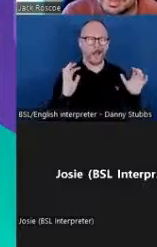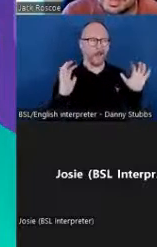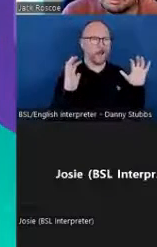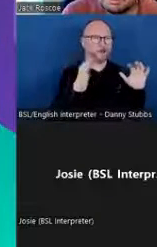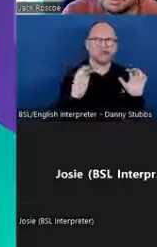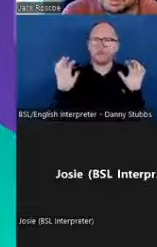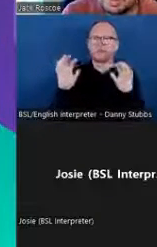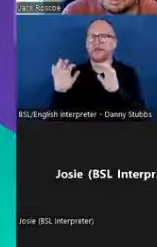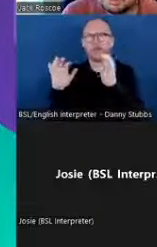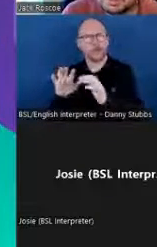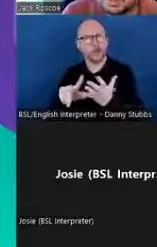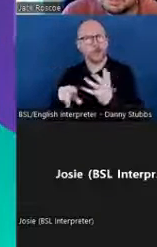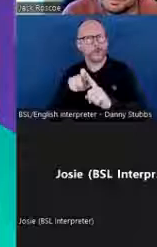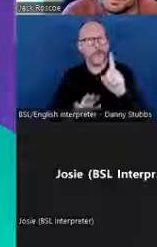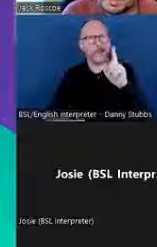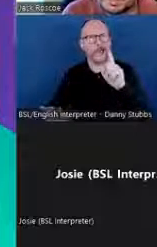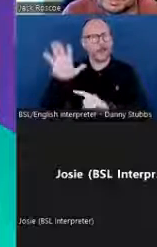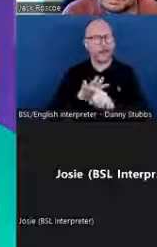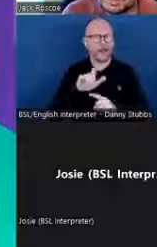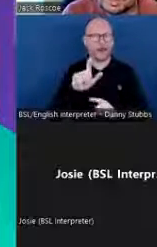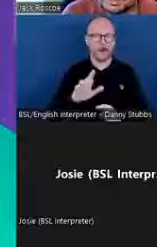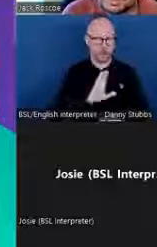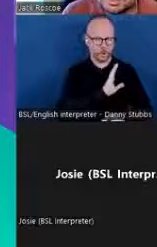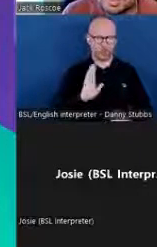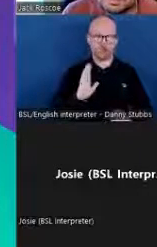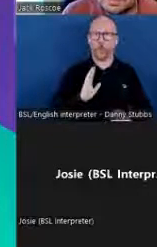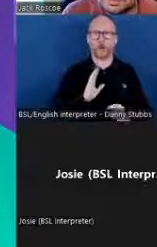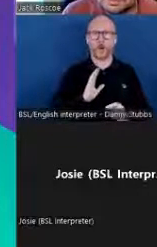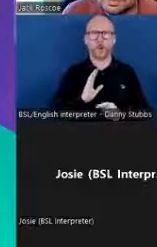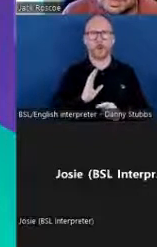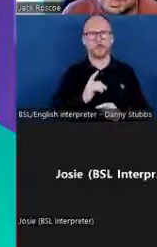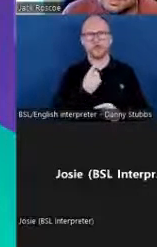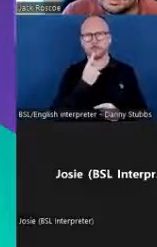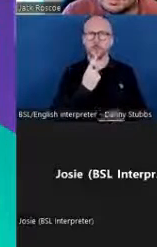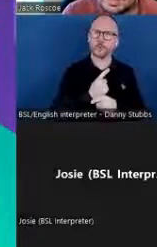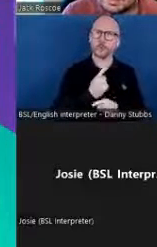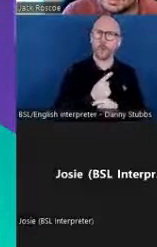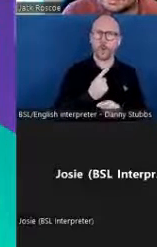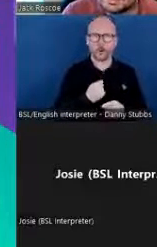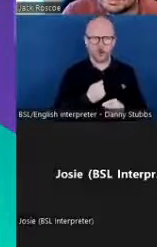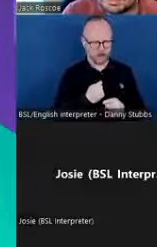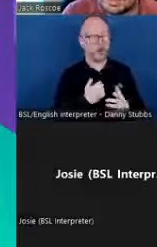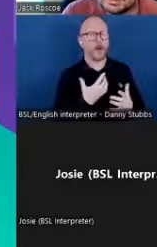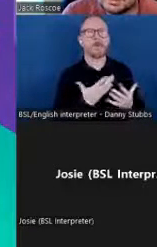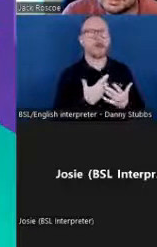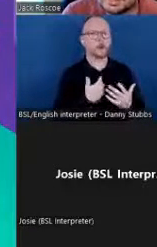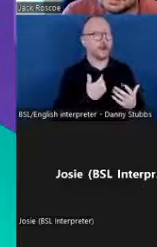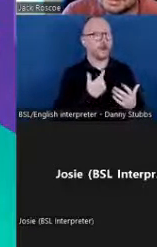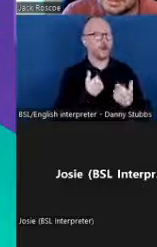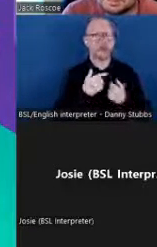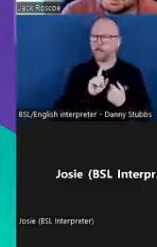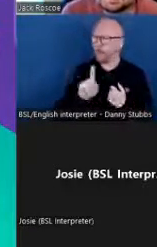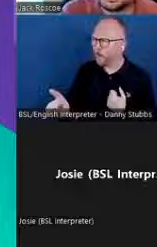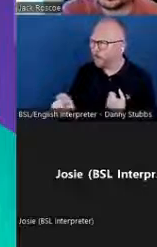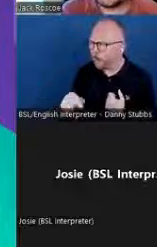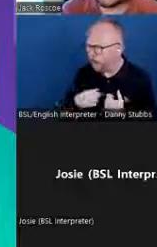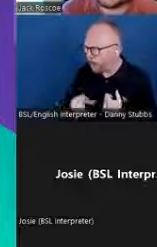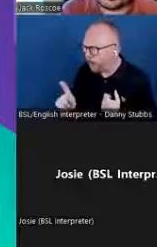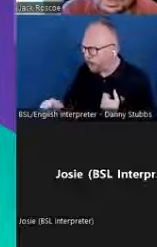speak, but when people approached them, they'd hand over a card with the name of a soldier and the date that the soldier died in the Battle of the Somme.